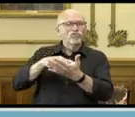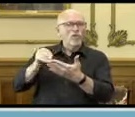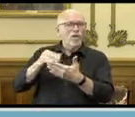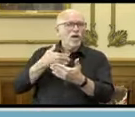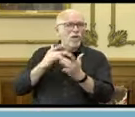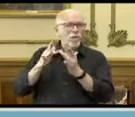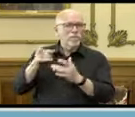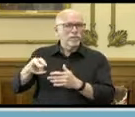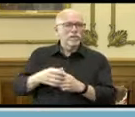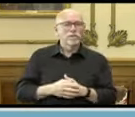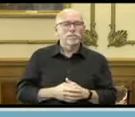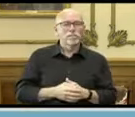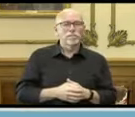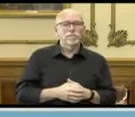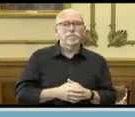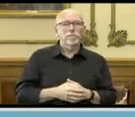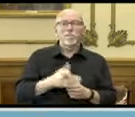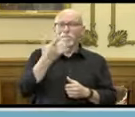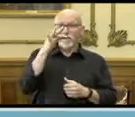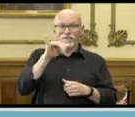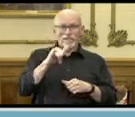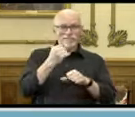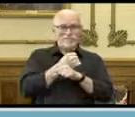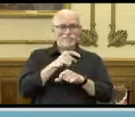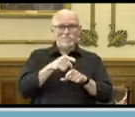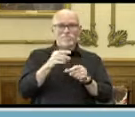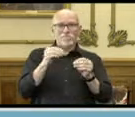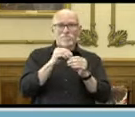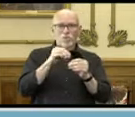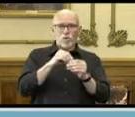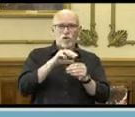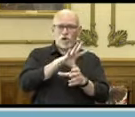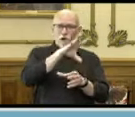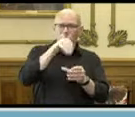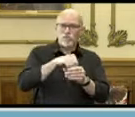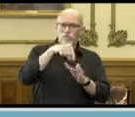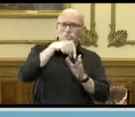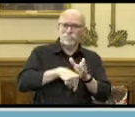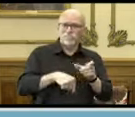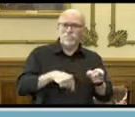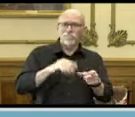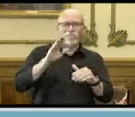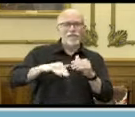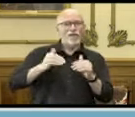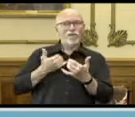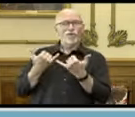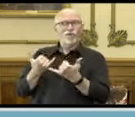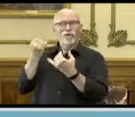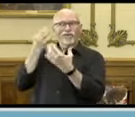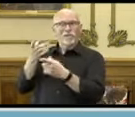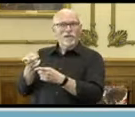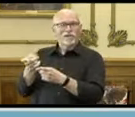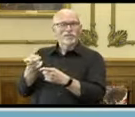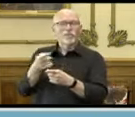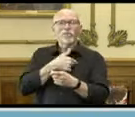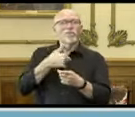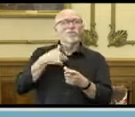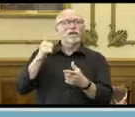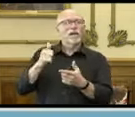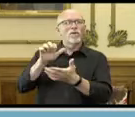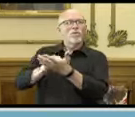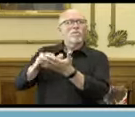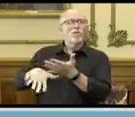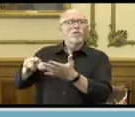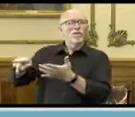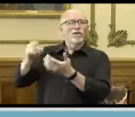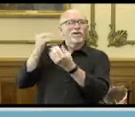dashboard. Because this data is more comprehensive than what we currently have up, we're going to remove the aggregate data